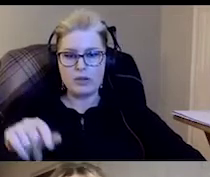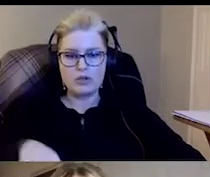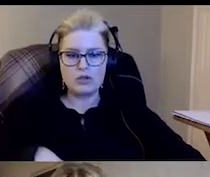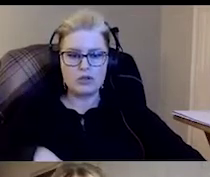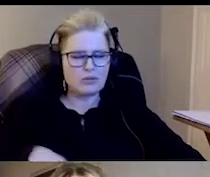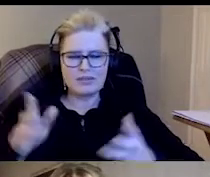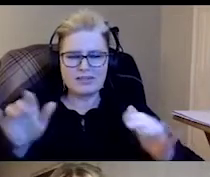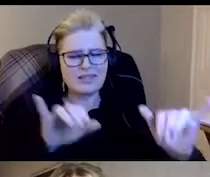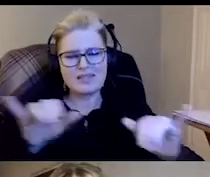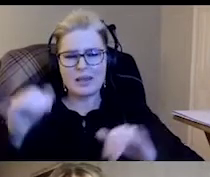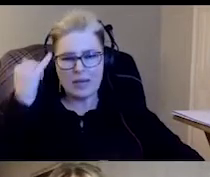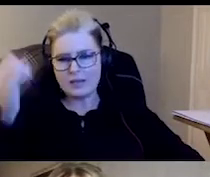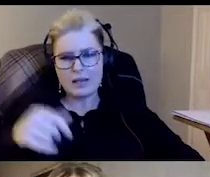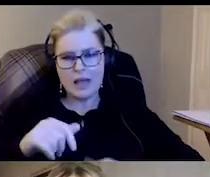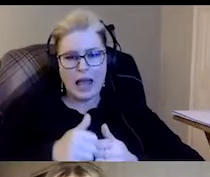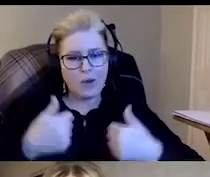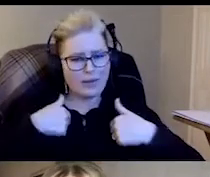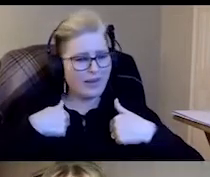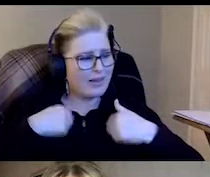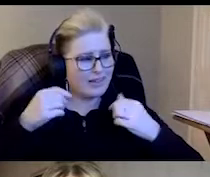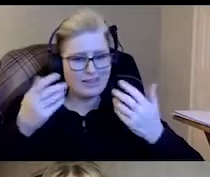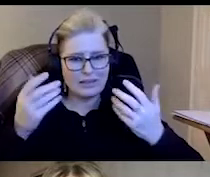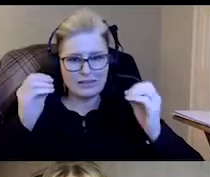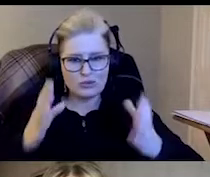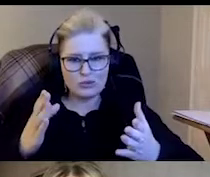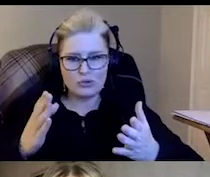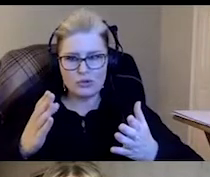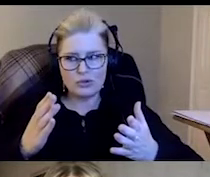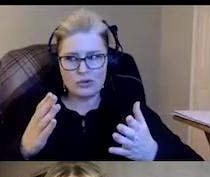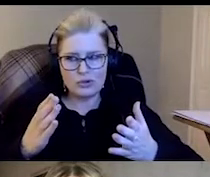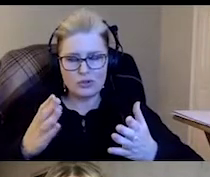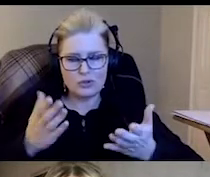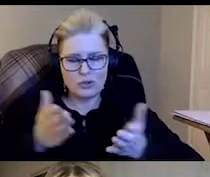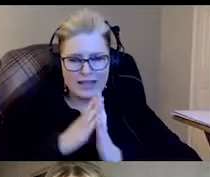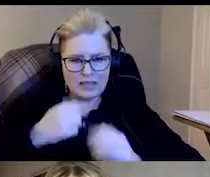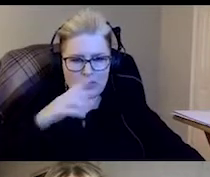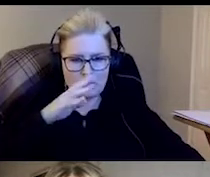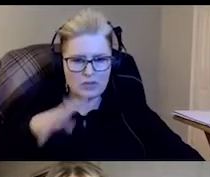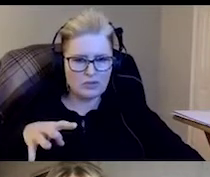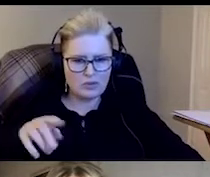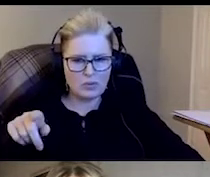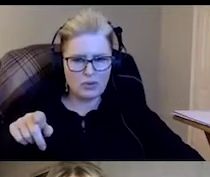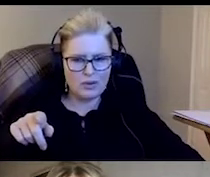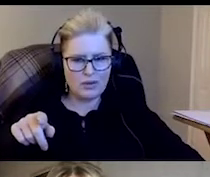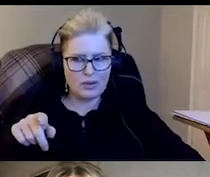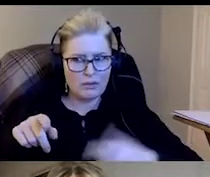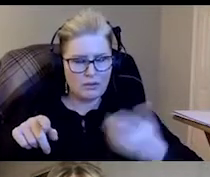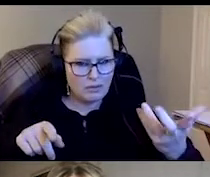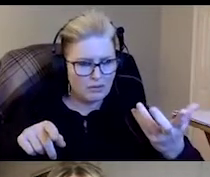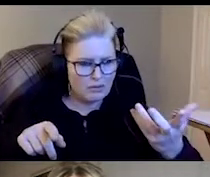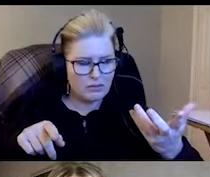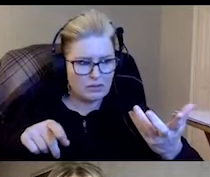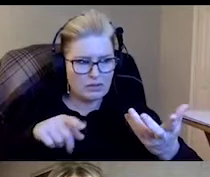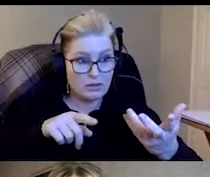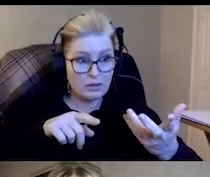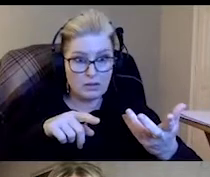where how can I as a teacher be asked to ignore something that's so central to